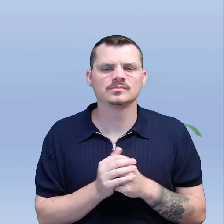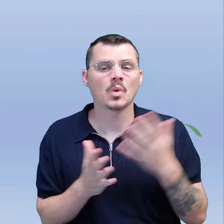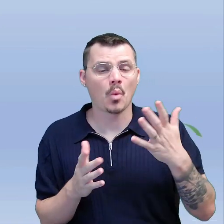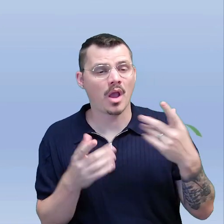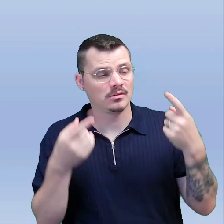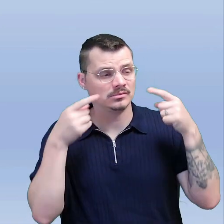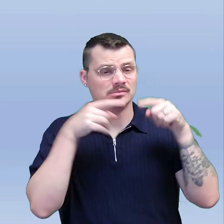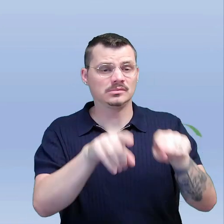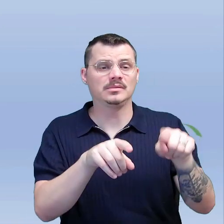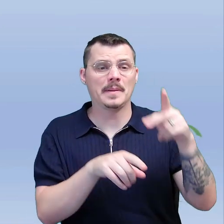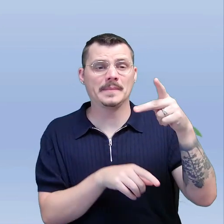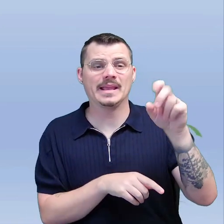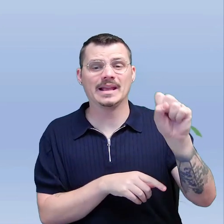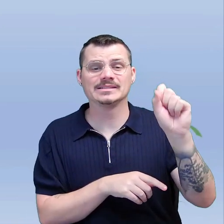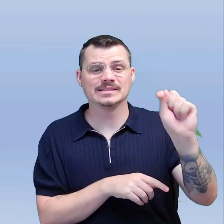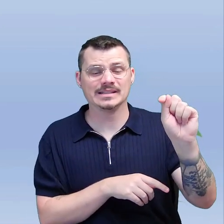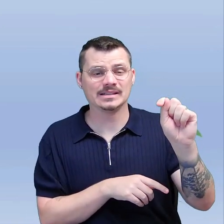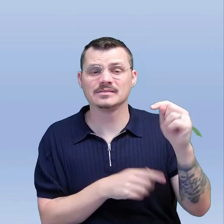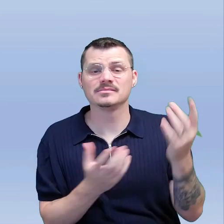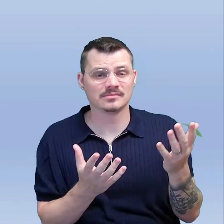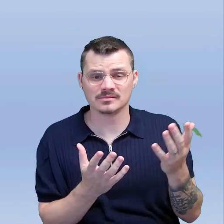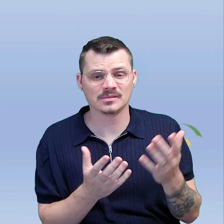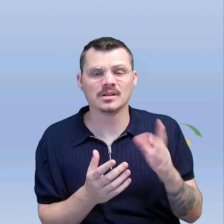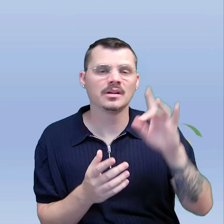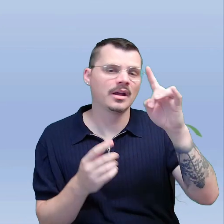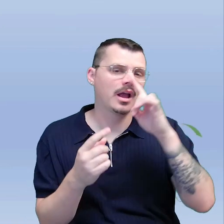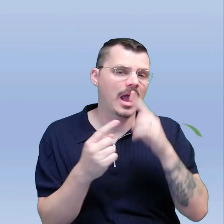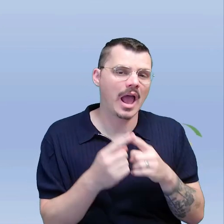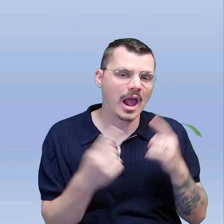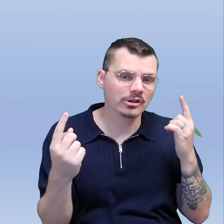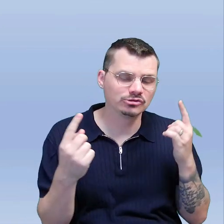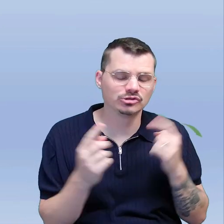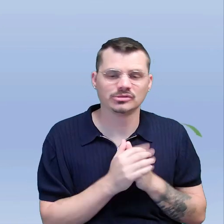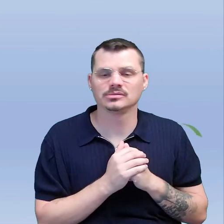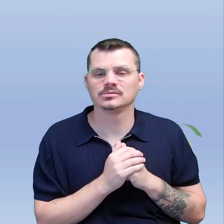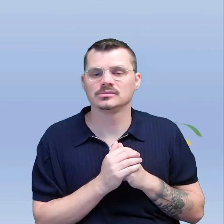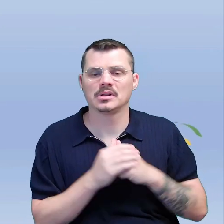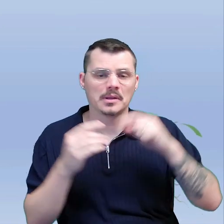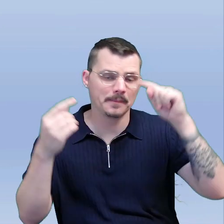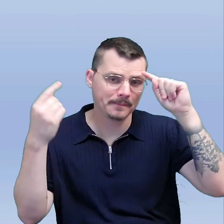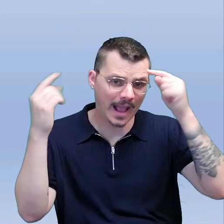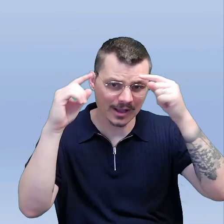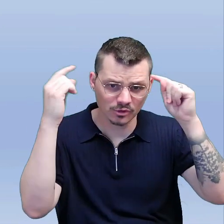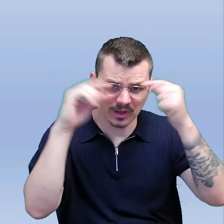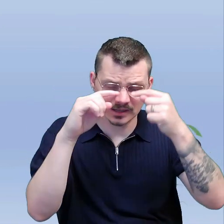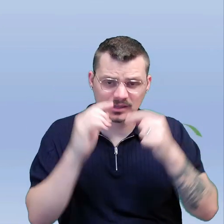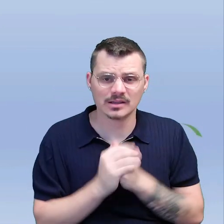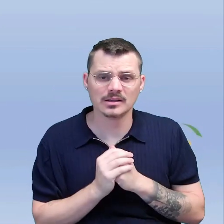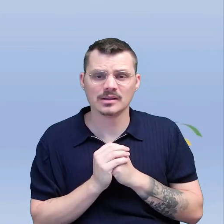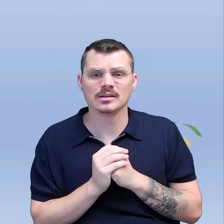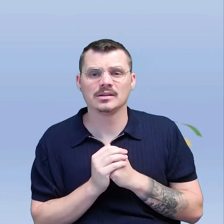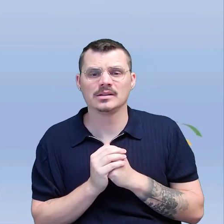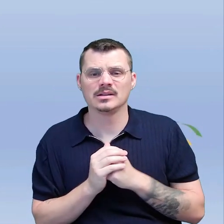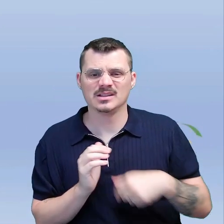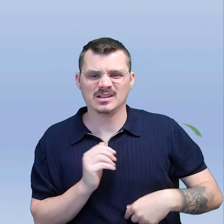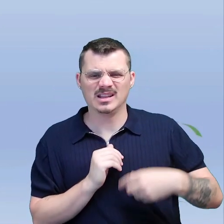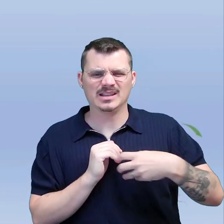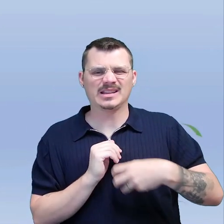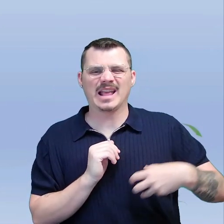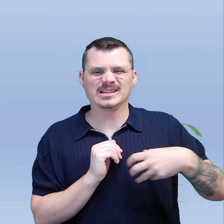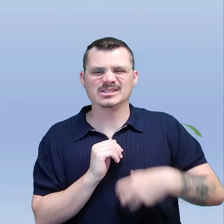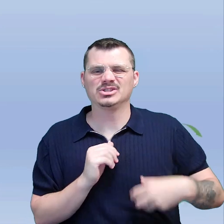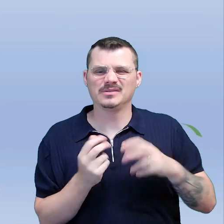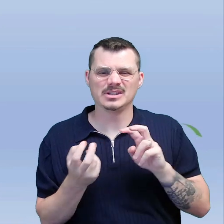along with PSTs are allergies, migraine headaches,